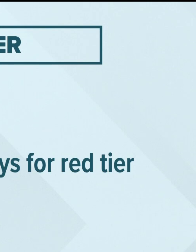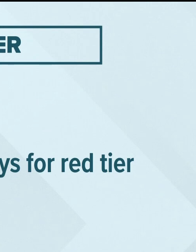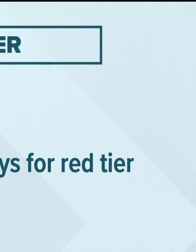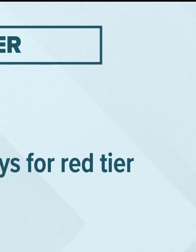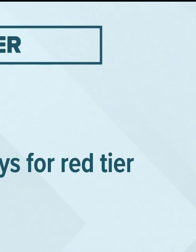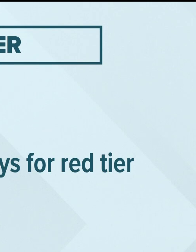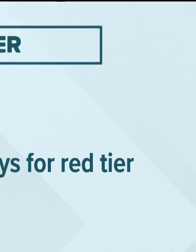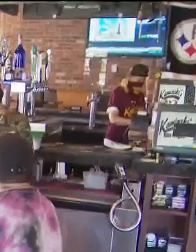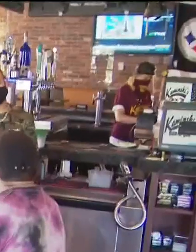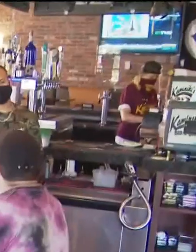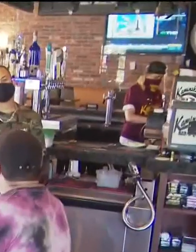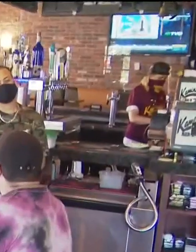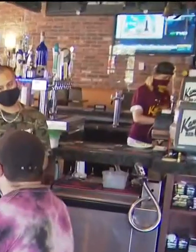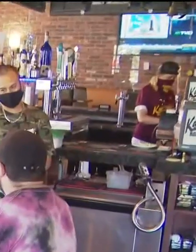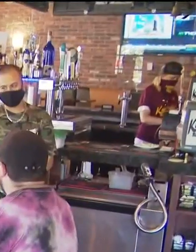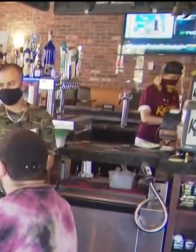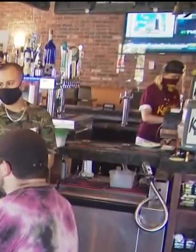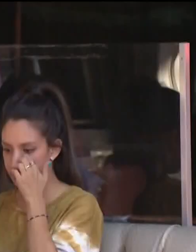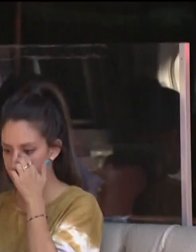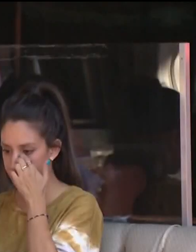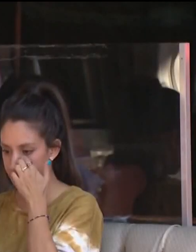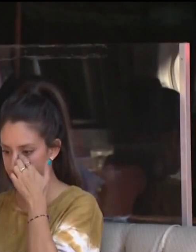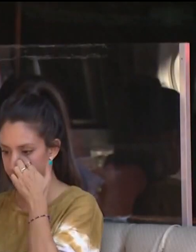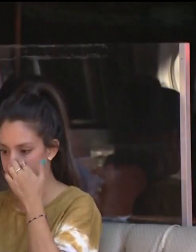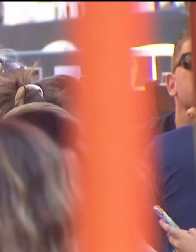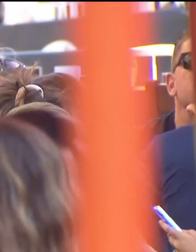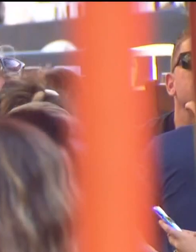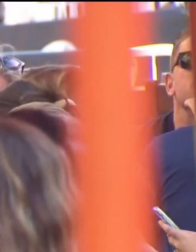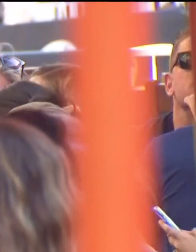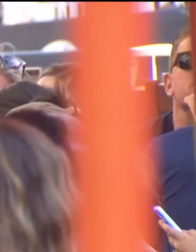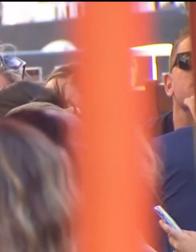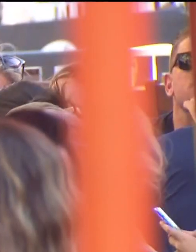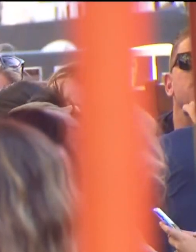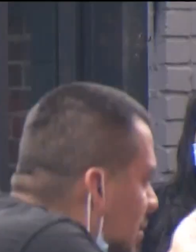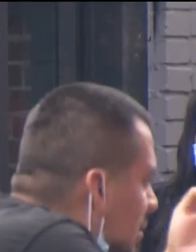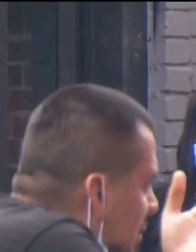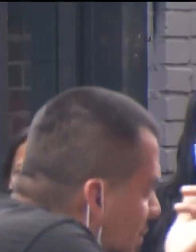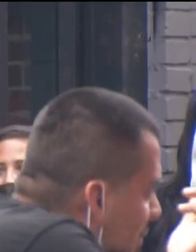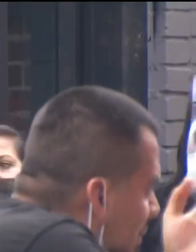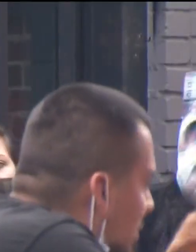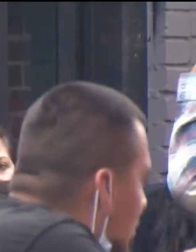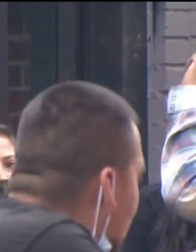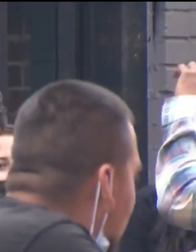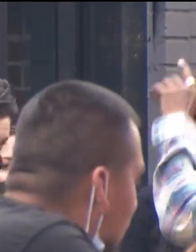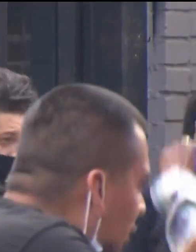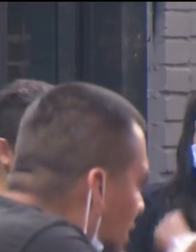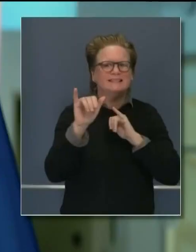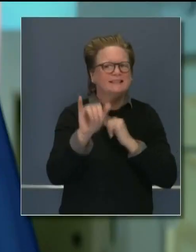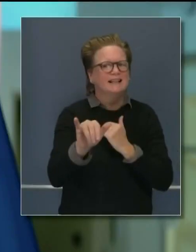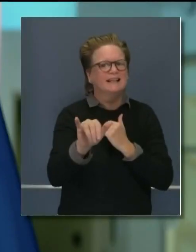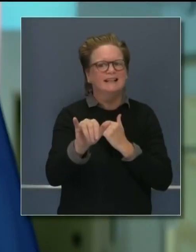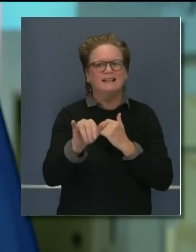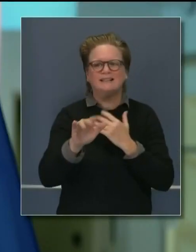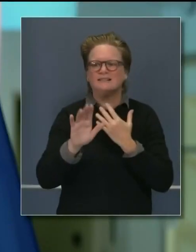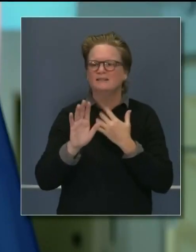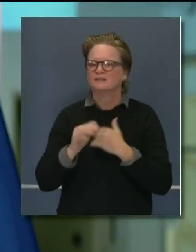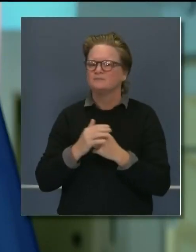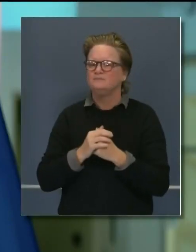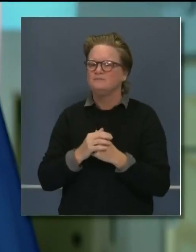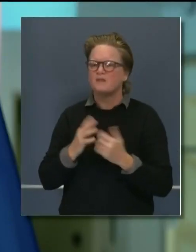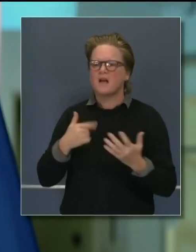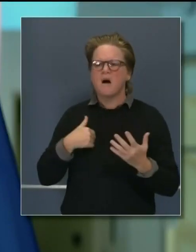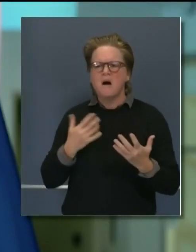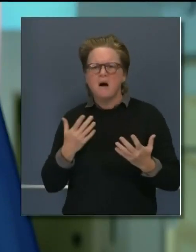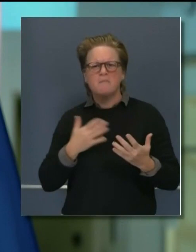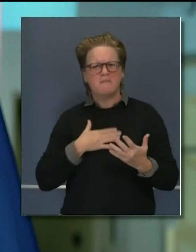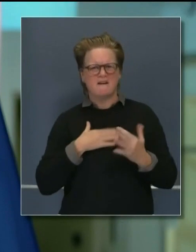14 consecutive days, which may prove challenging with the upcoming holidays. It really matters who's been in your stable sort of cohort,